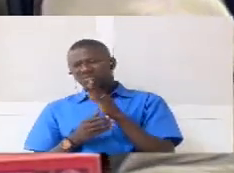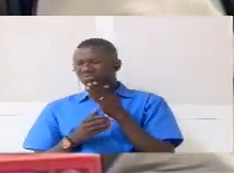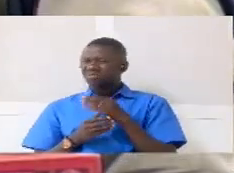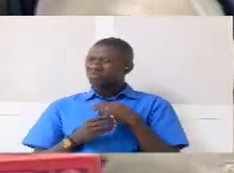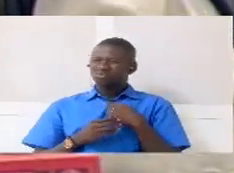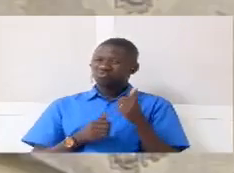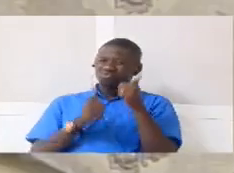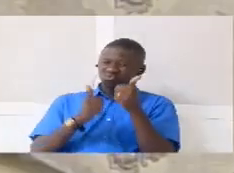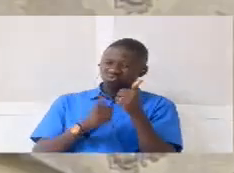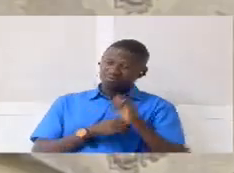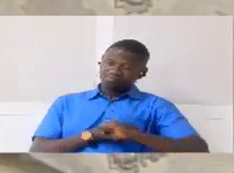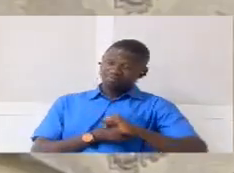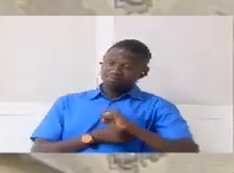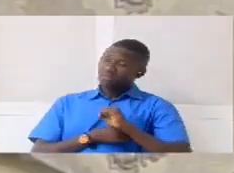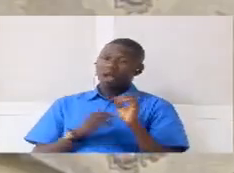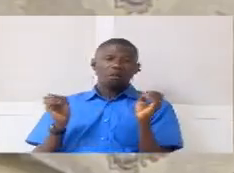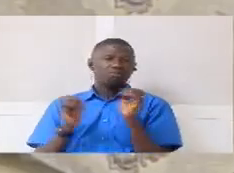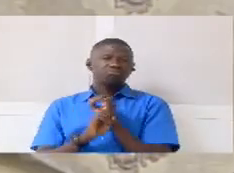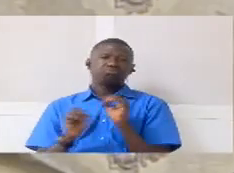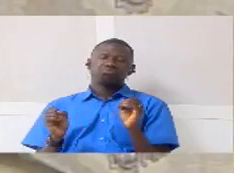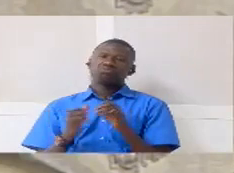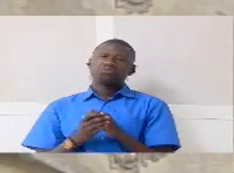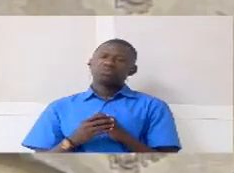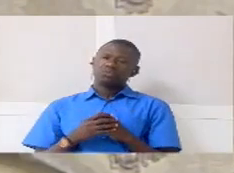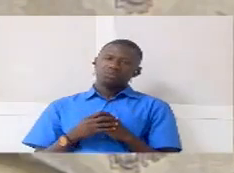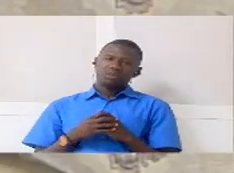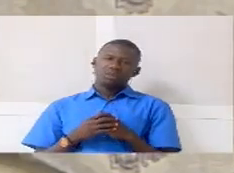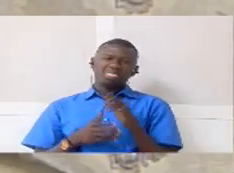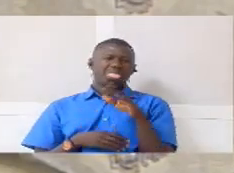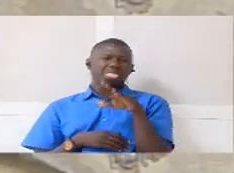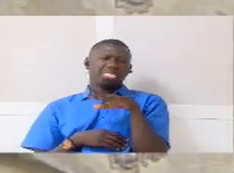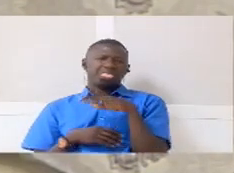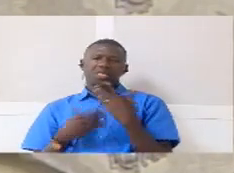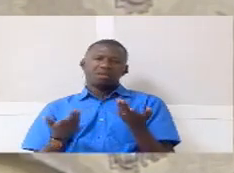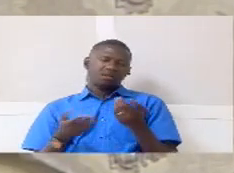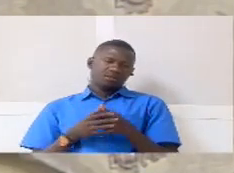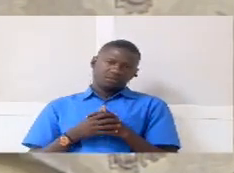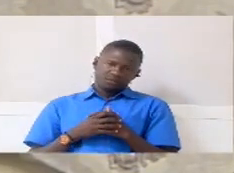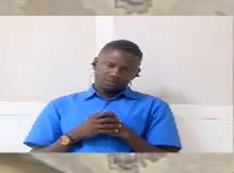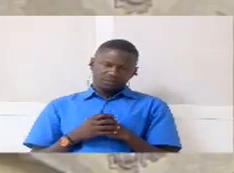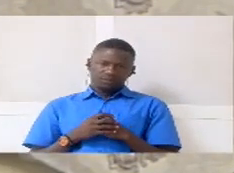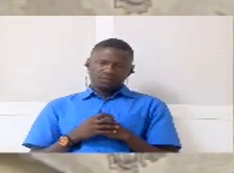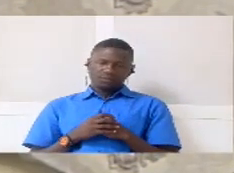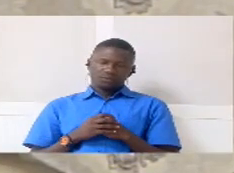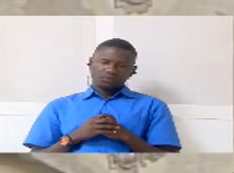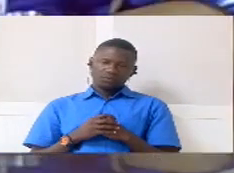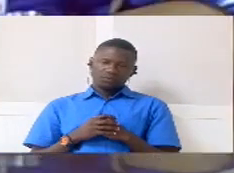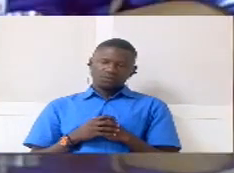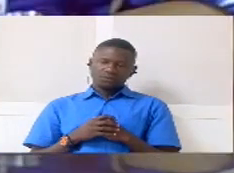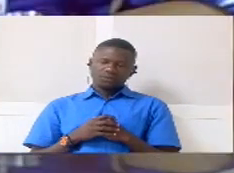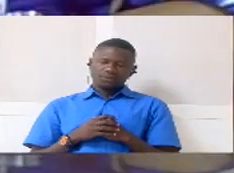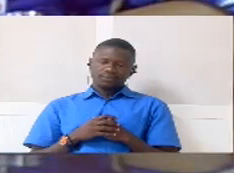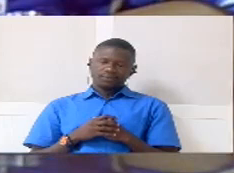amarik dal. According to my own understanding, is it results after consuming